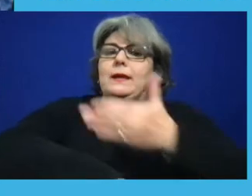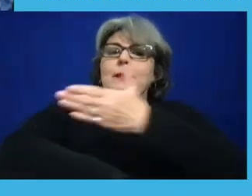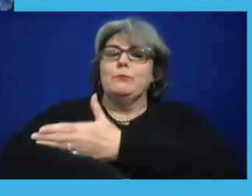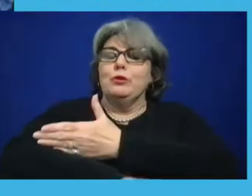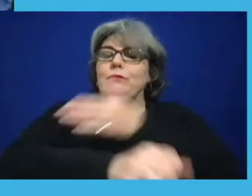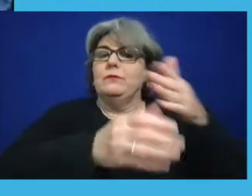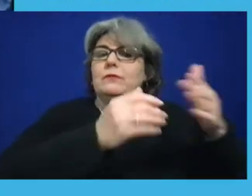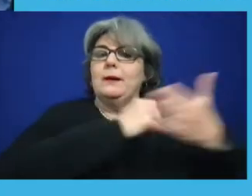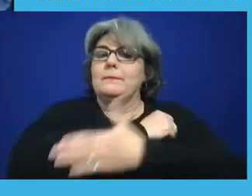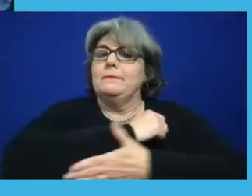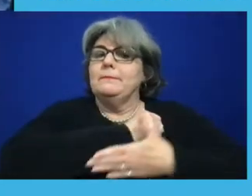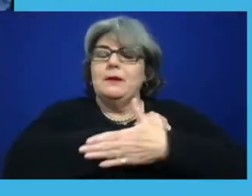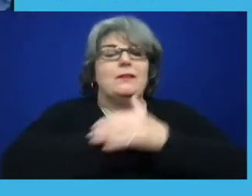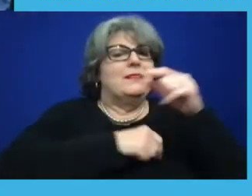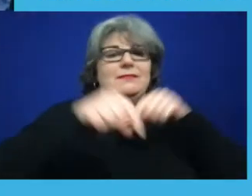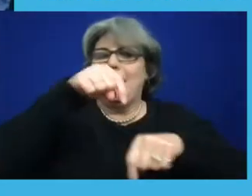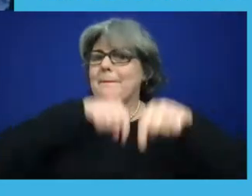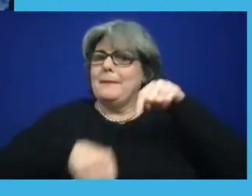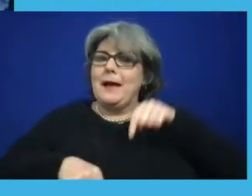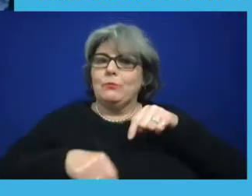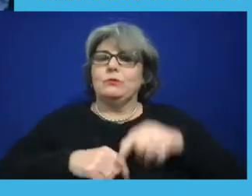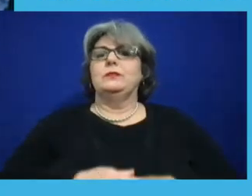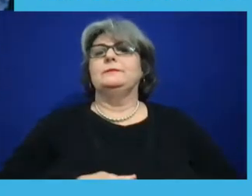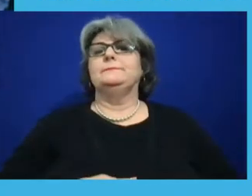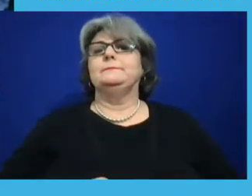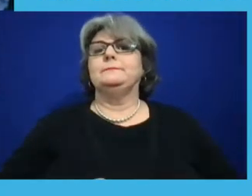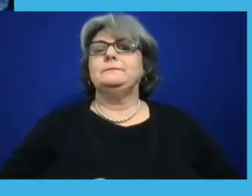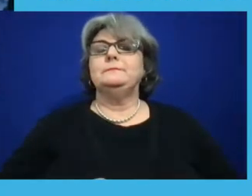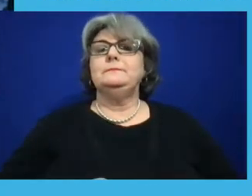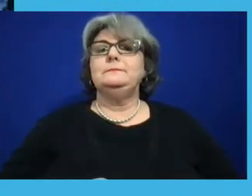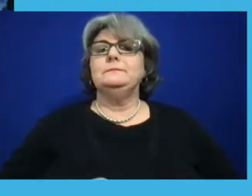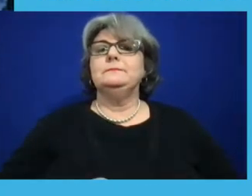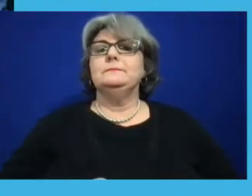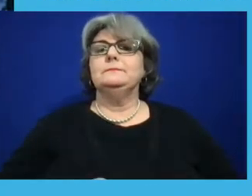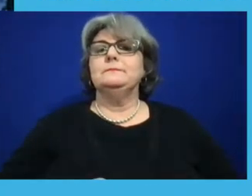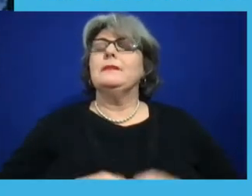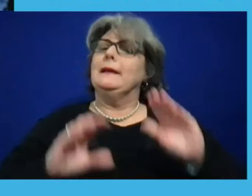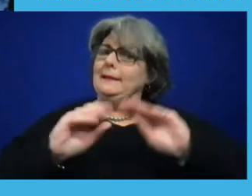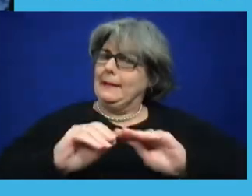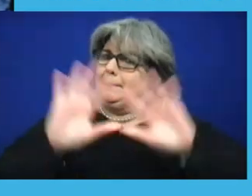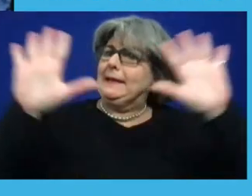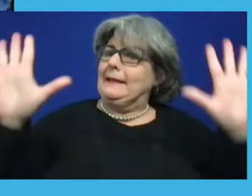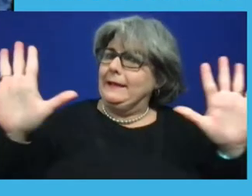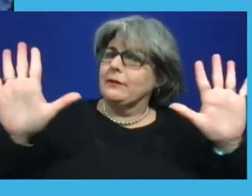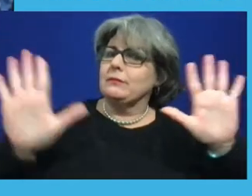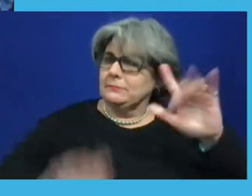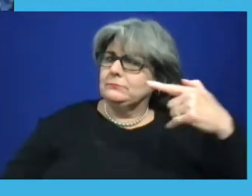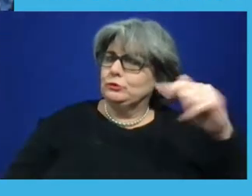theirs, who want to move this country forward, not backwards.